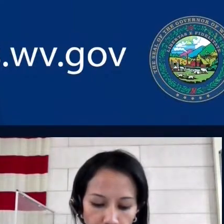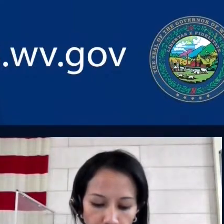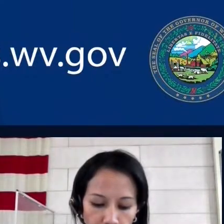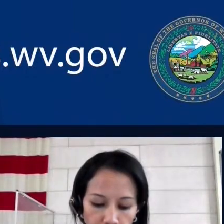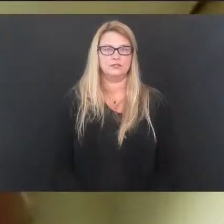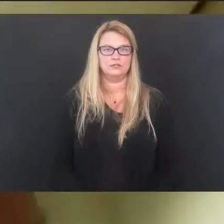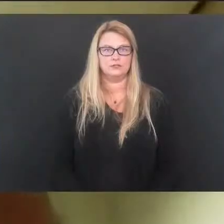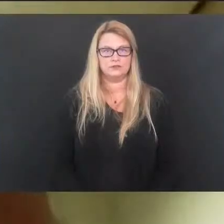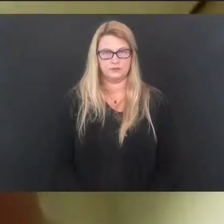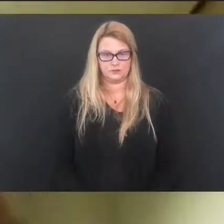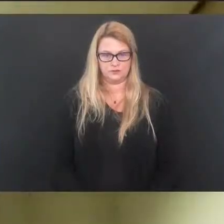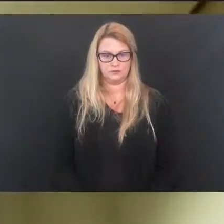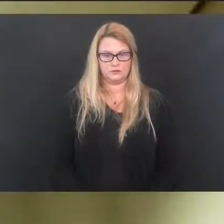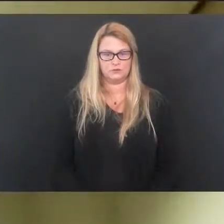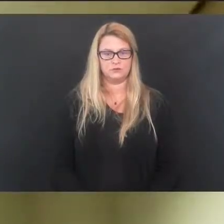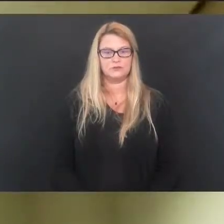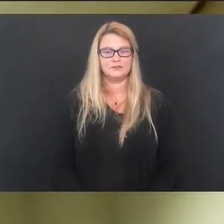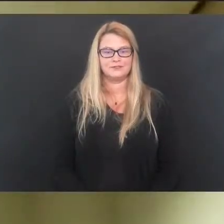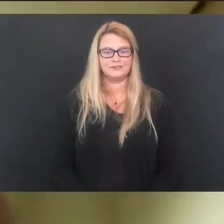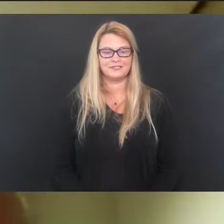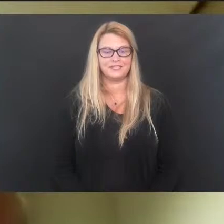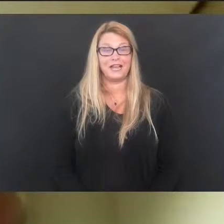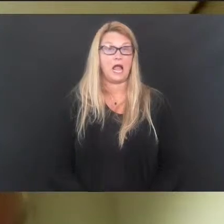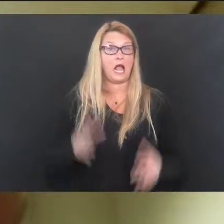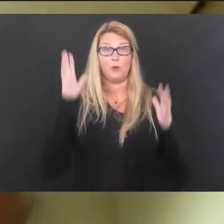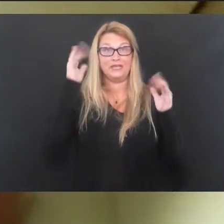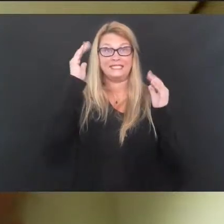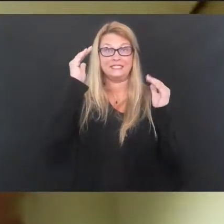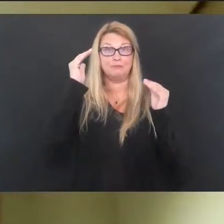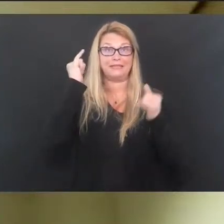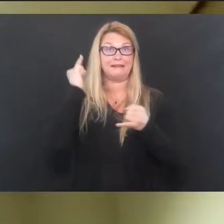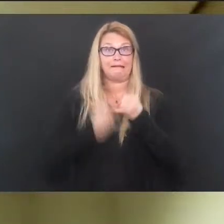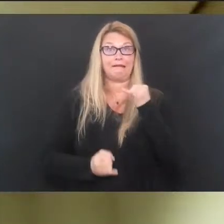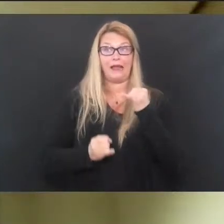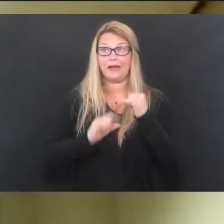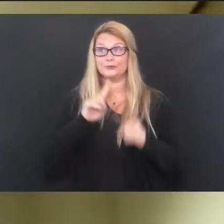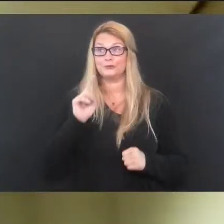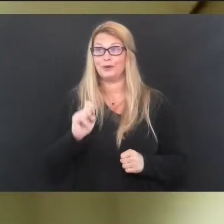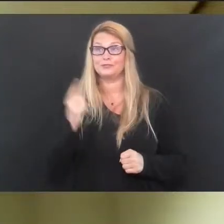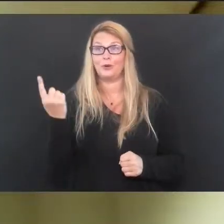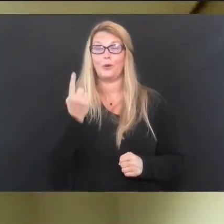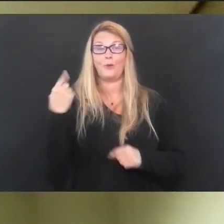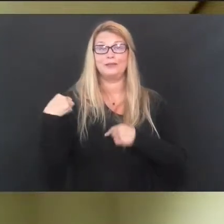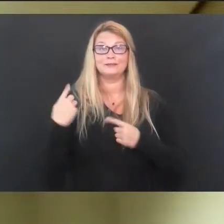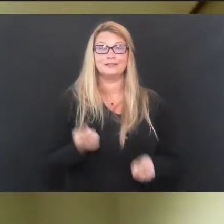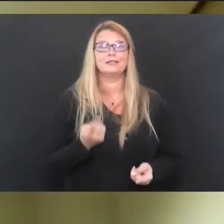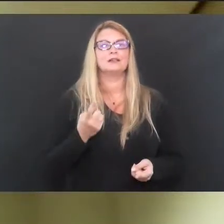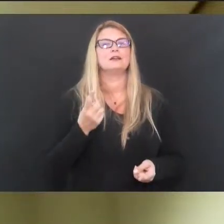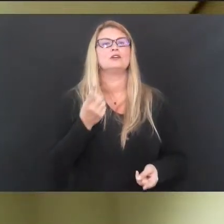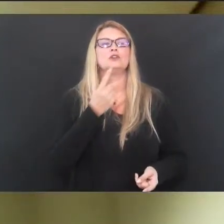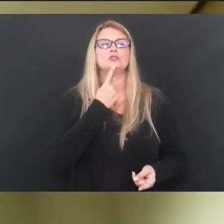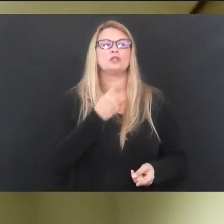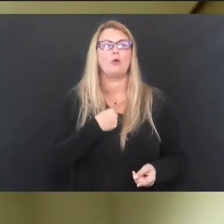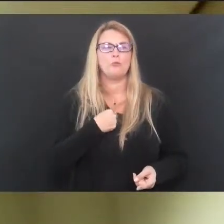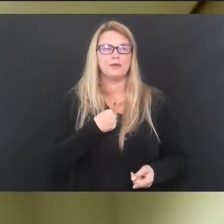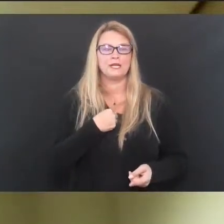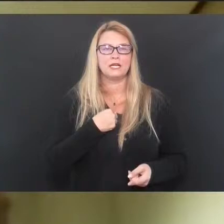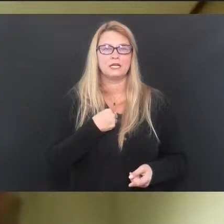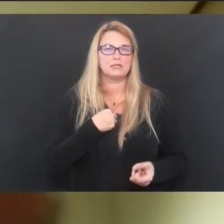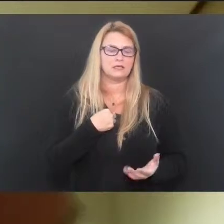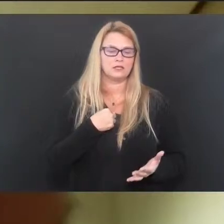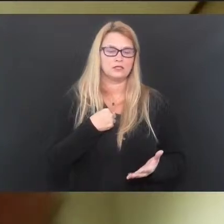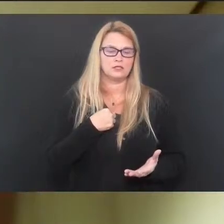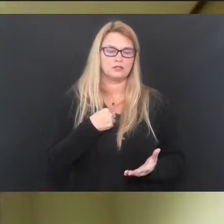Hi, everyone. I was expecting to go last, so I'm not quite ready. Talking about the what really